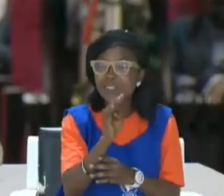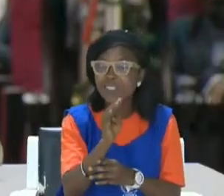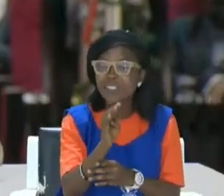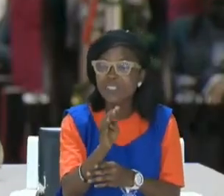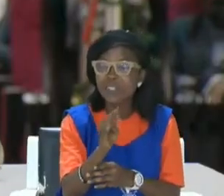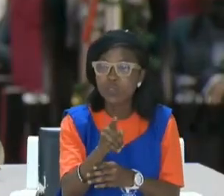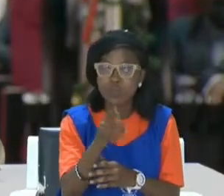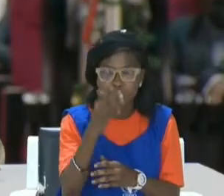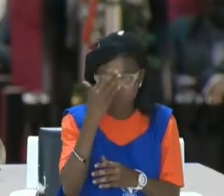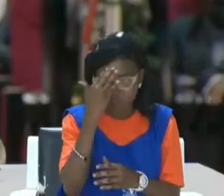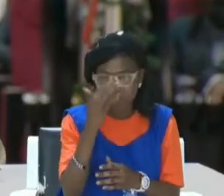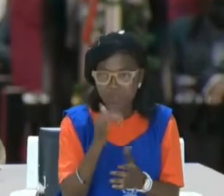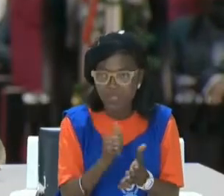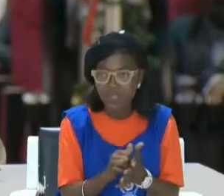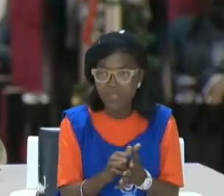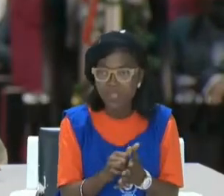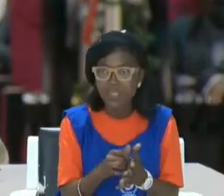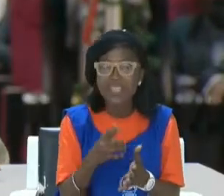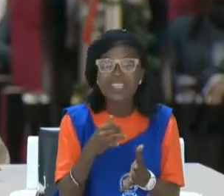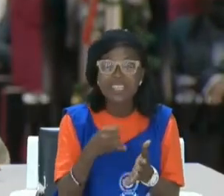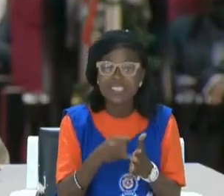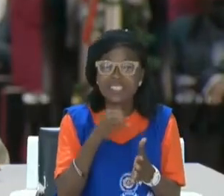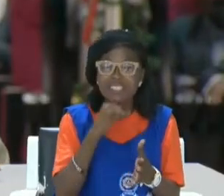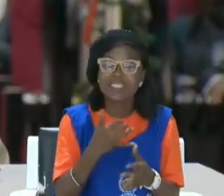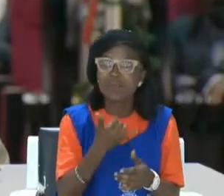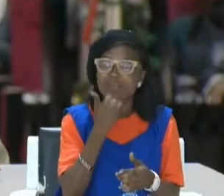that's just a slip of the tongue.